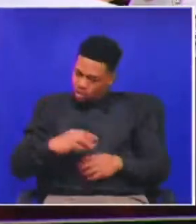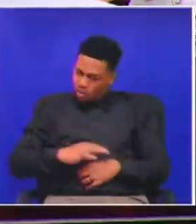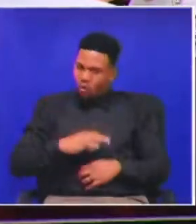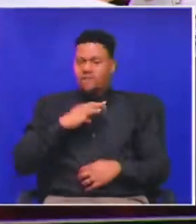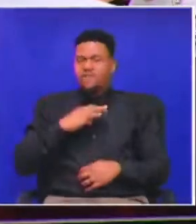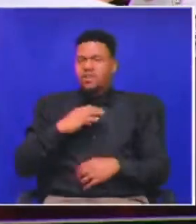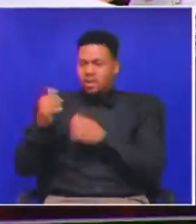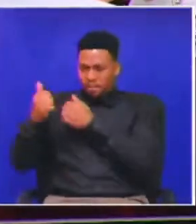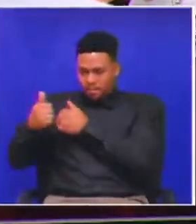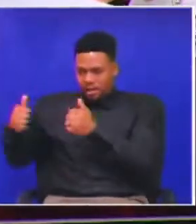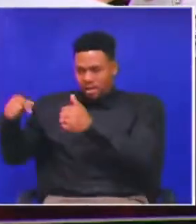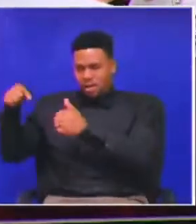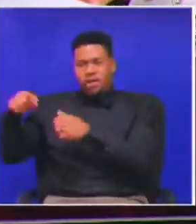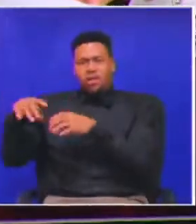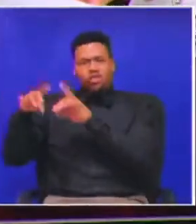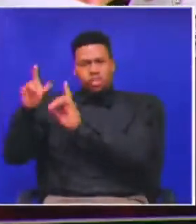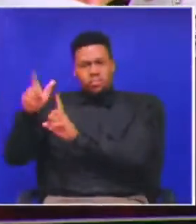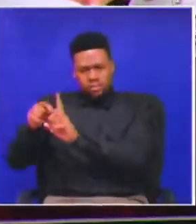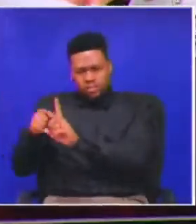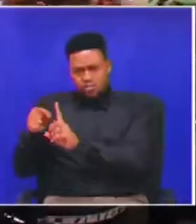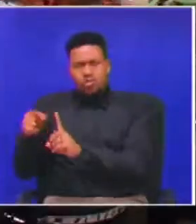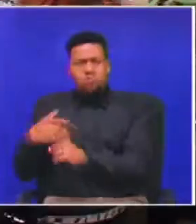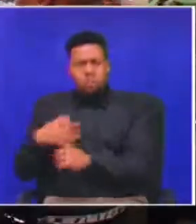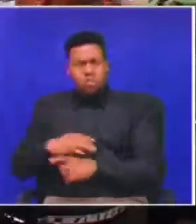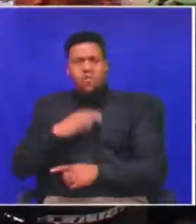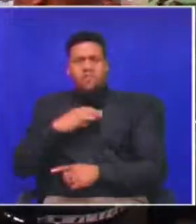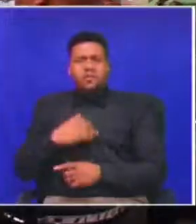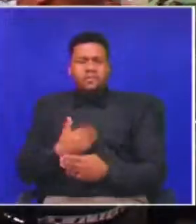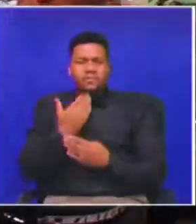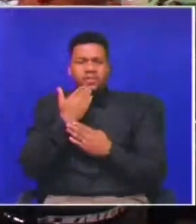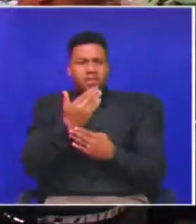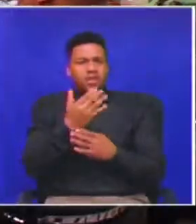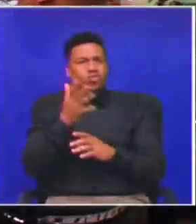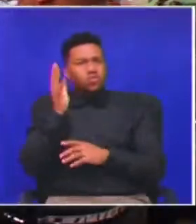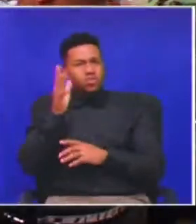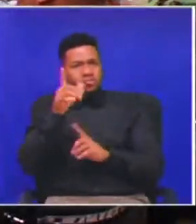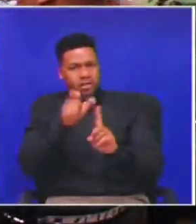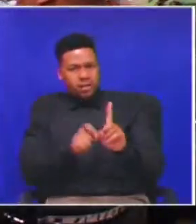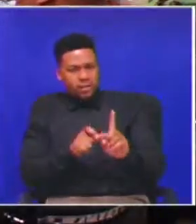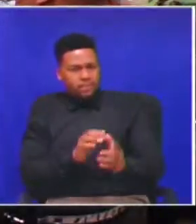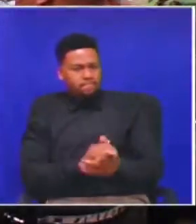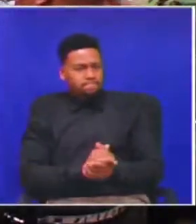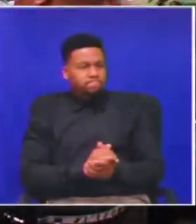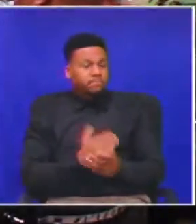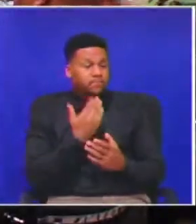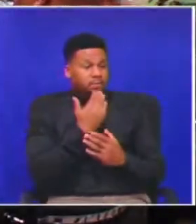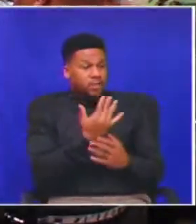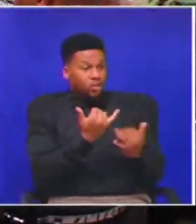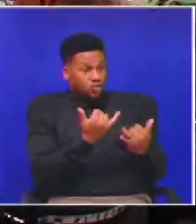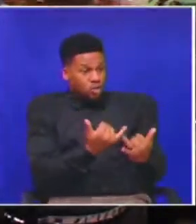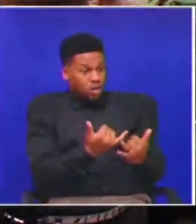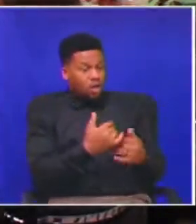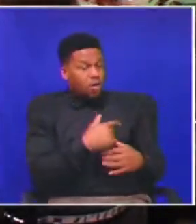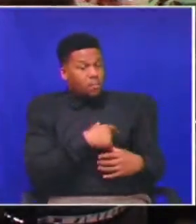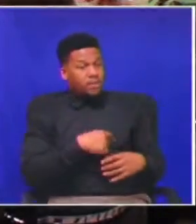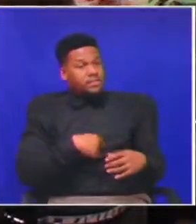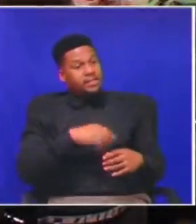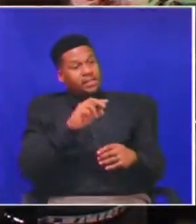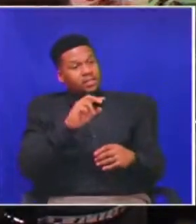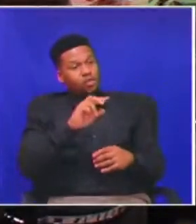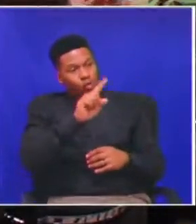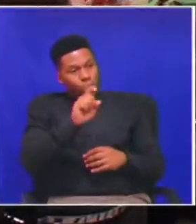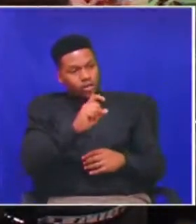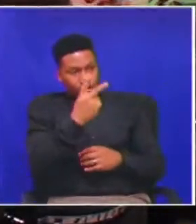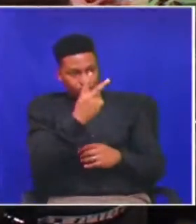panel. Thank you, Honorable Speaker. Thank you, Mr. President. We now move to the second question, number 20, which has